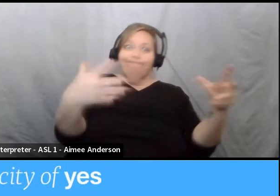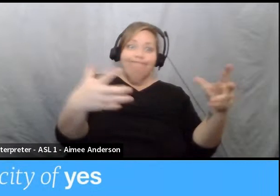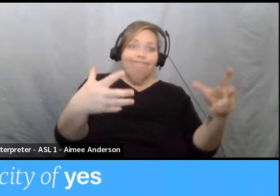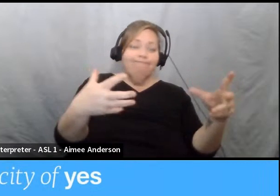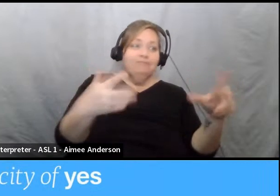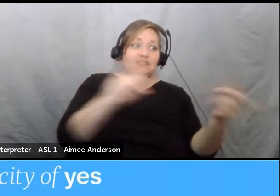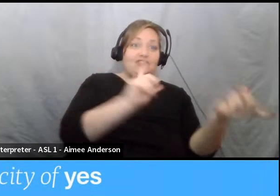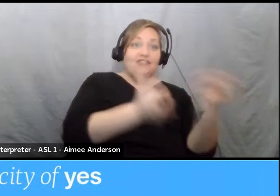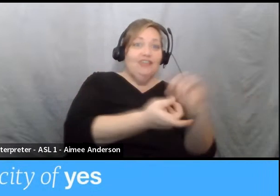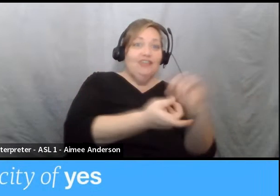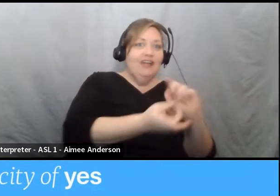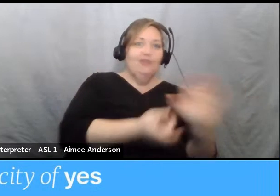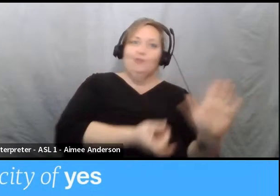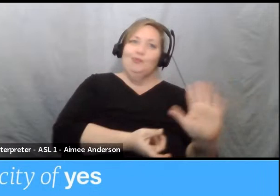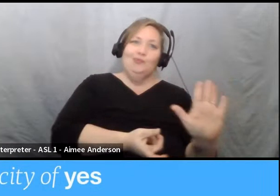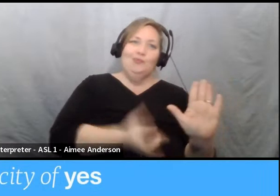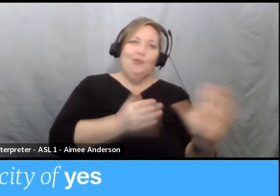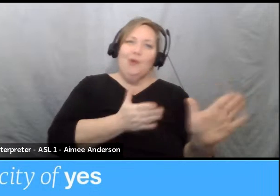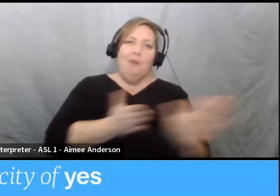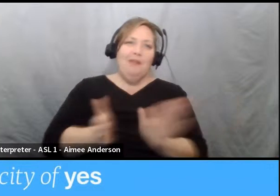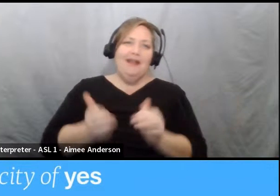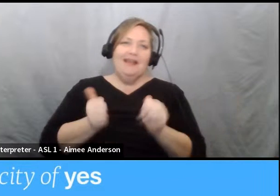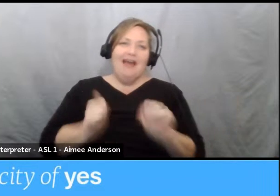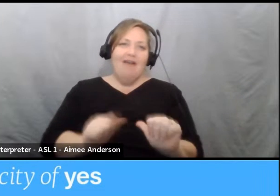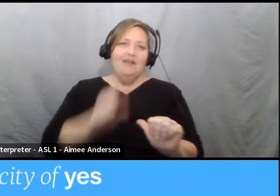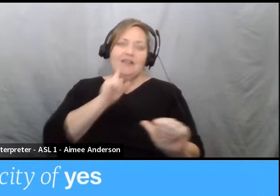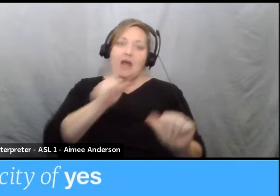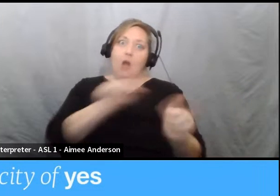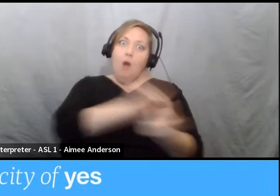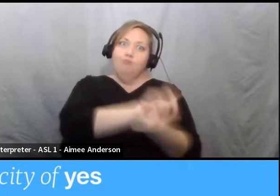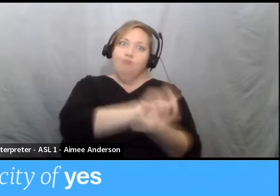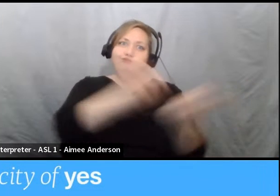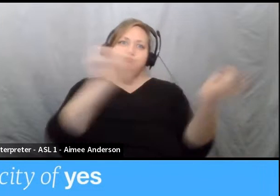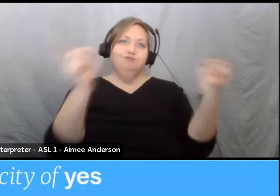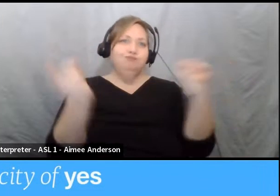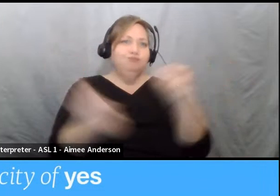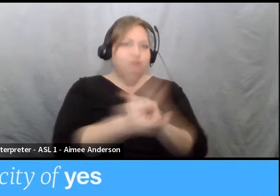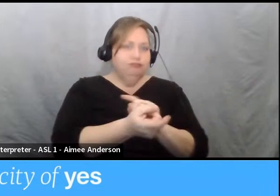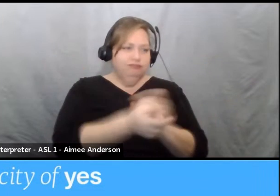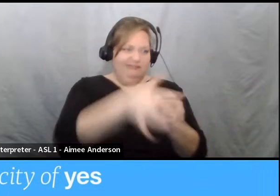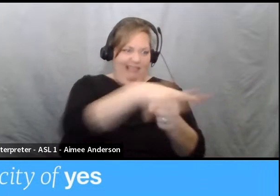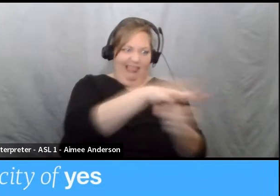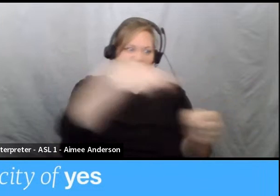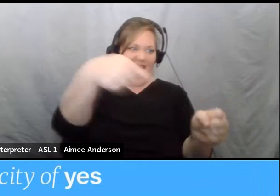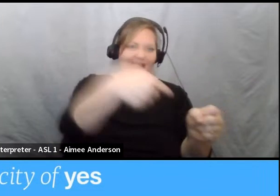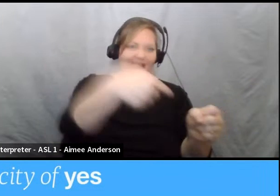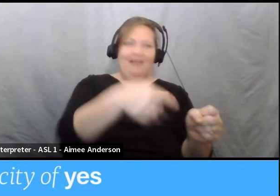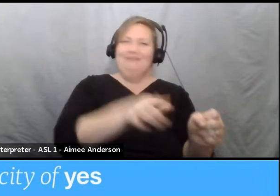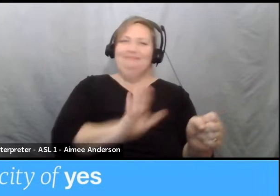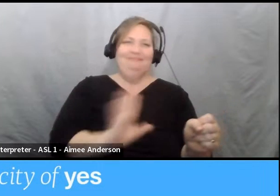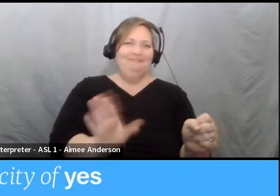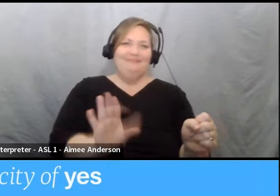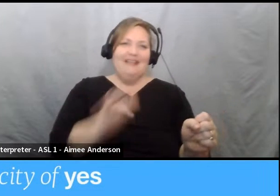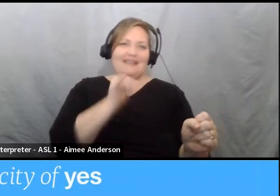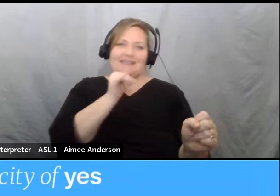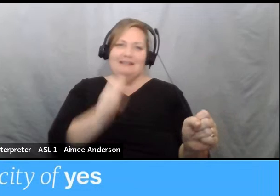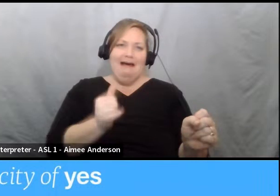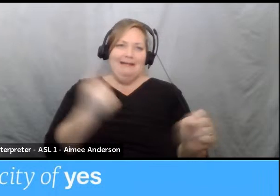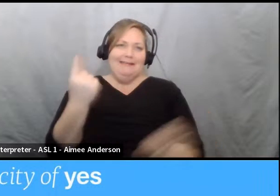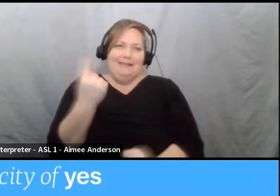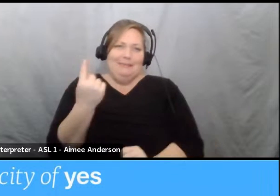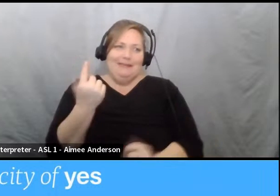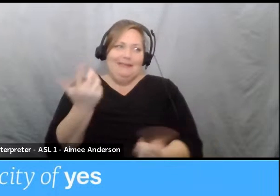There are no planning efforts that I can think of that are dramatic changes across a super wide geography. That's just not something that